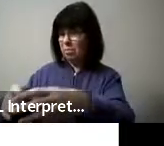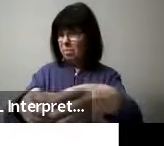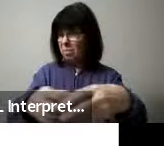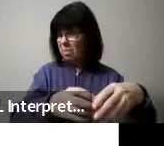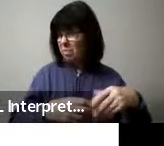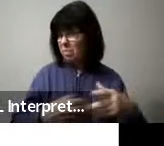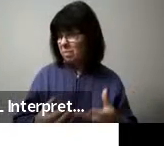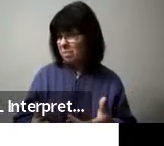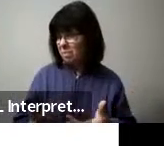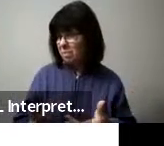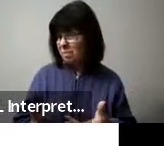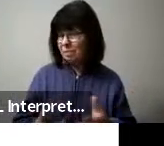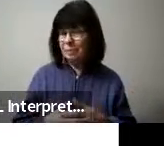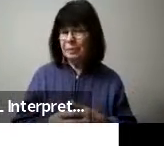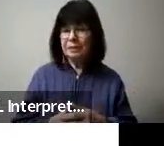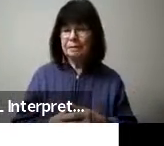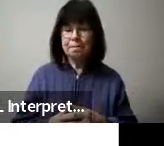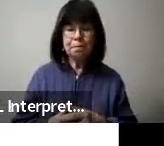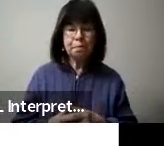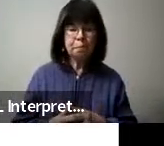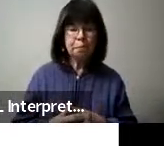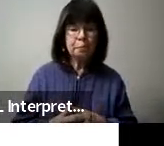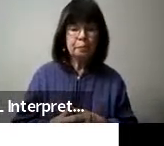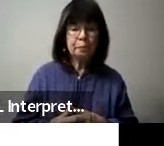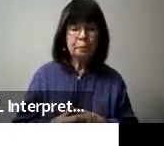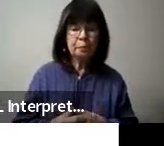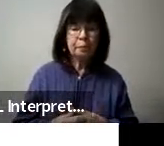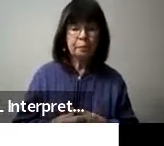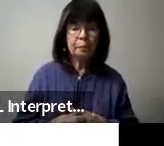into groups? Yeah, how's